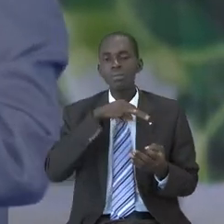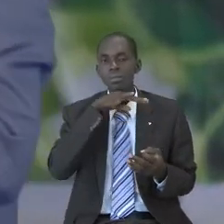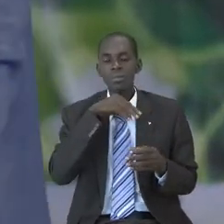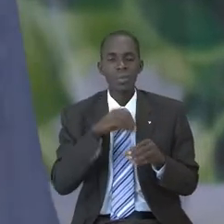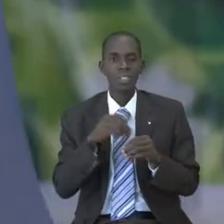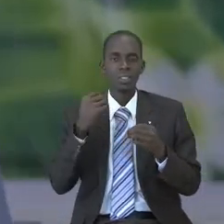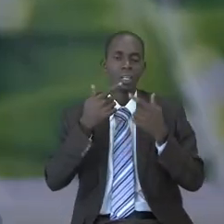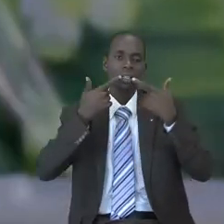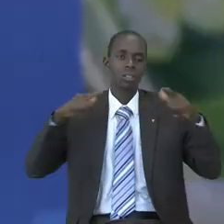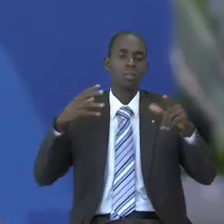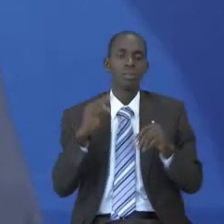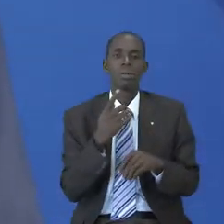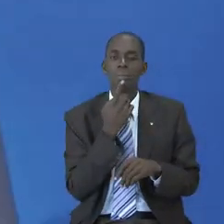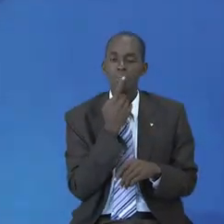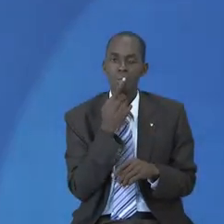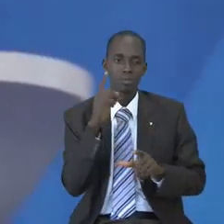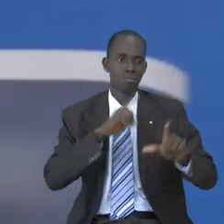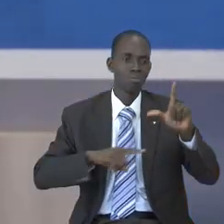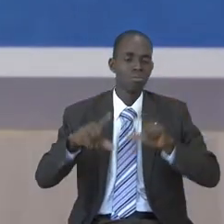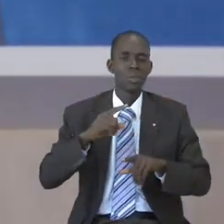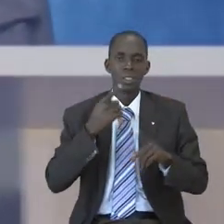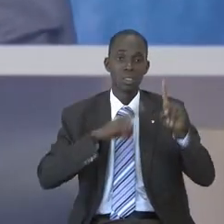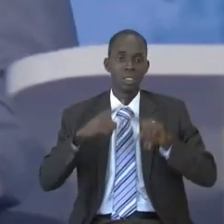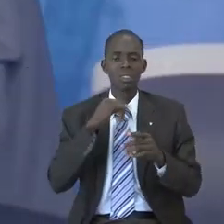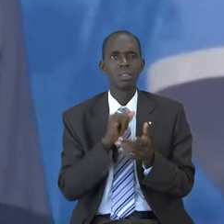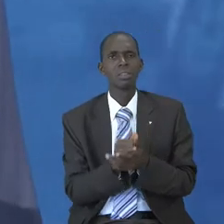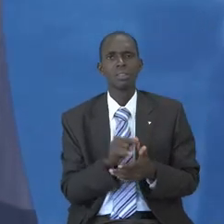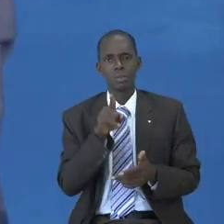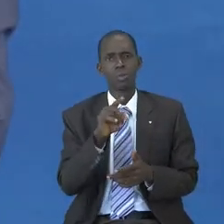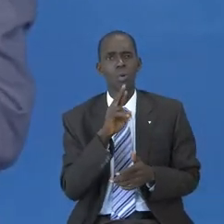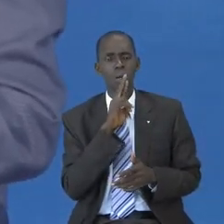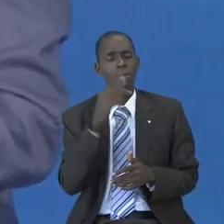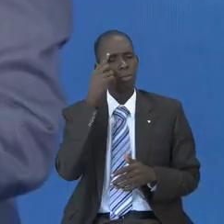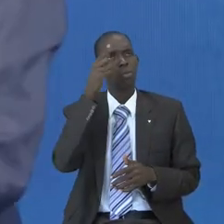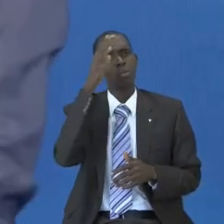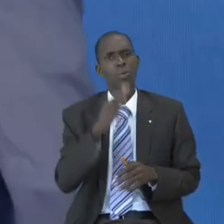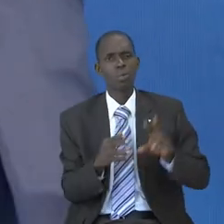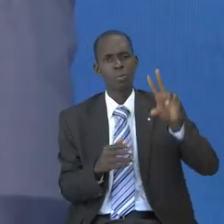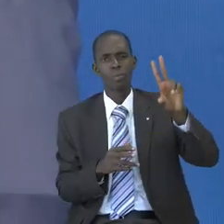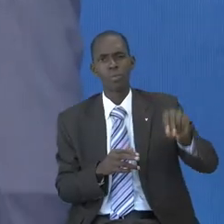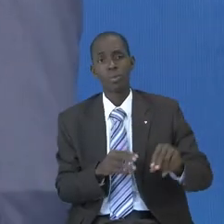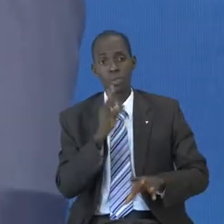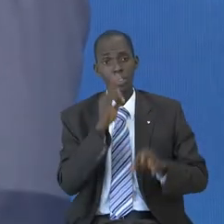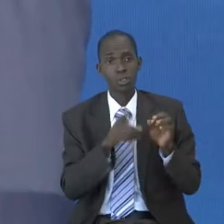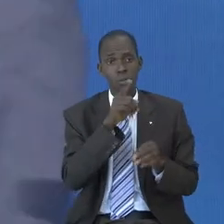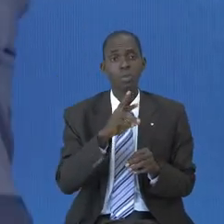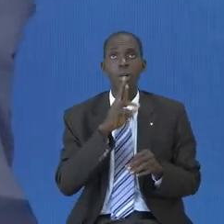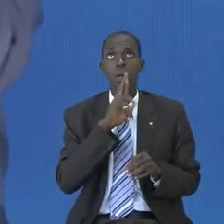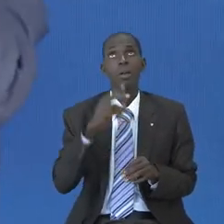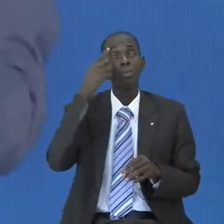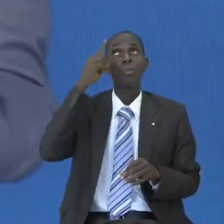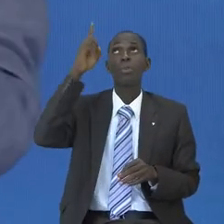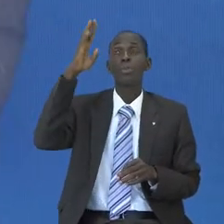of their mouth, and they say they belong to God. No, no, no. If you belong to God, you'll be different.